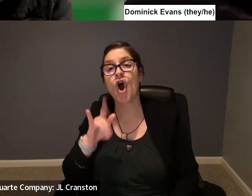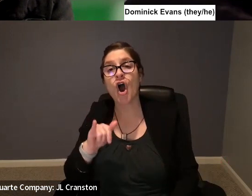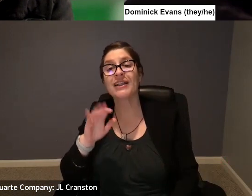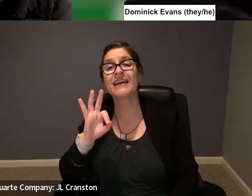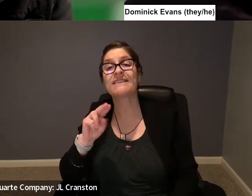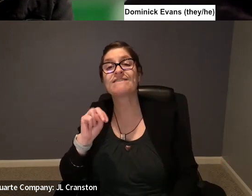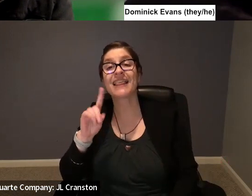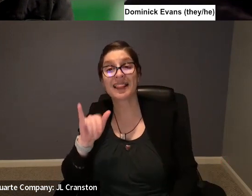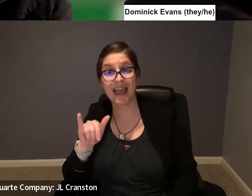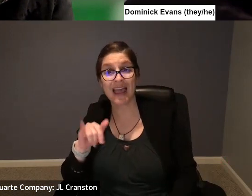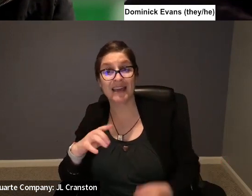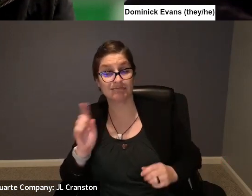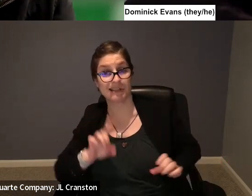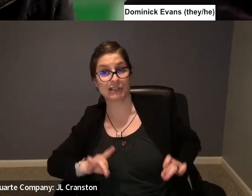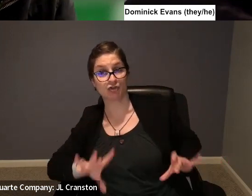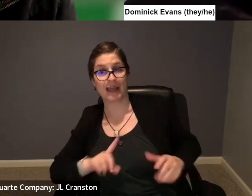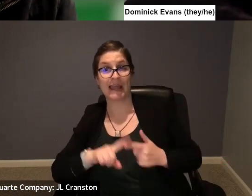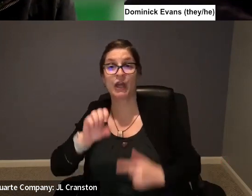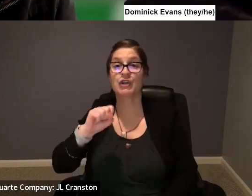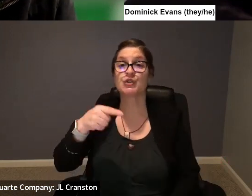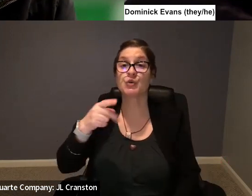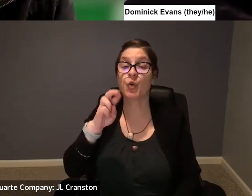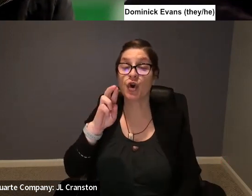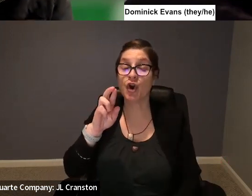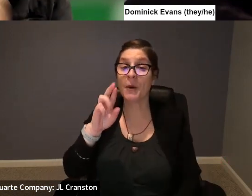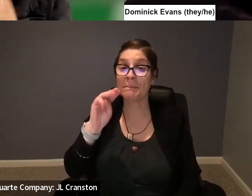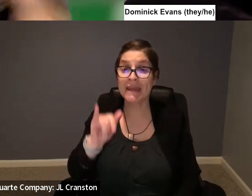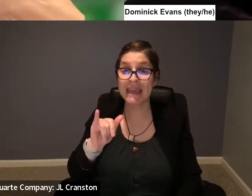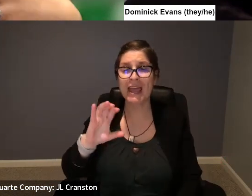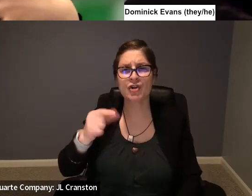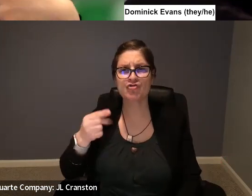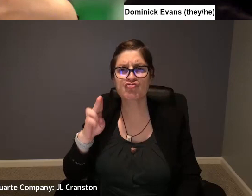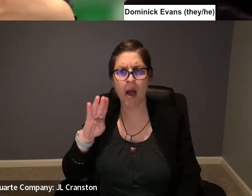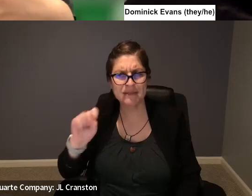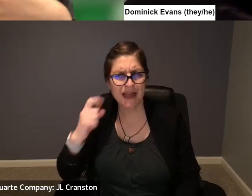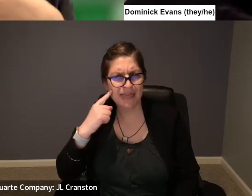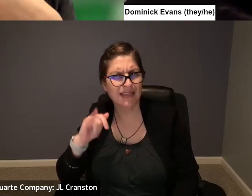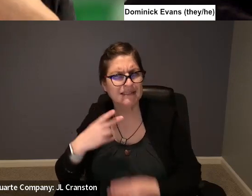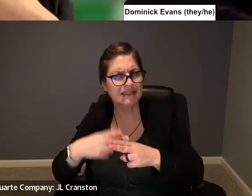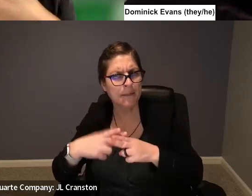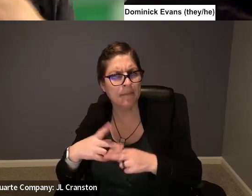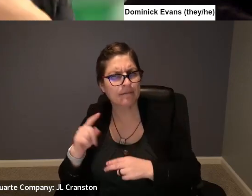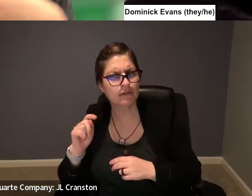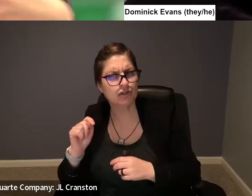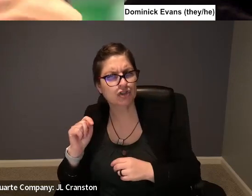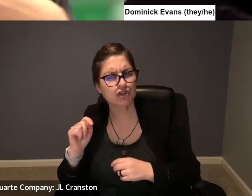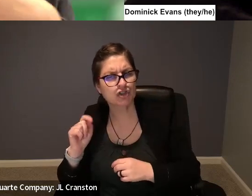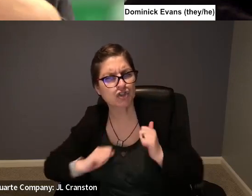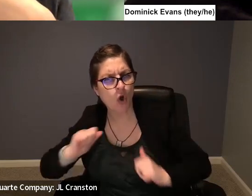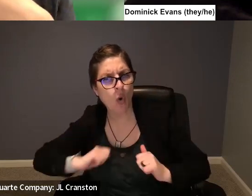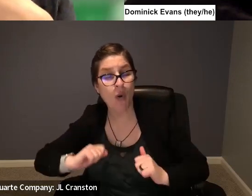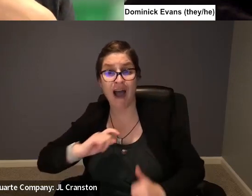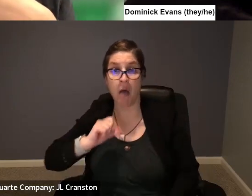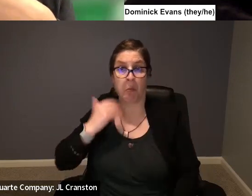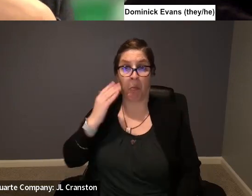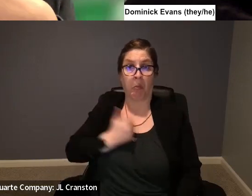in Australia, Squirmy and Grubs. I assume that's the name of a show. I don't know it, but thank you for sharing